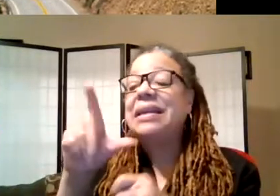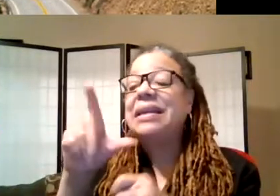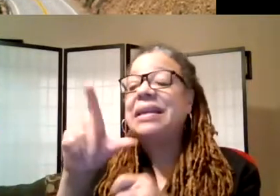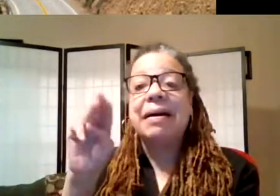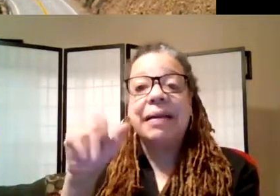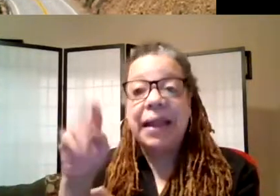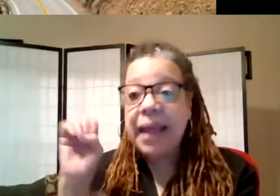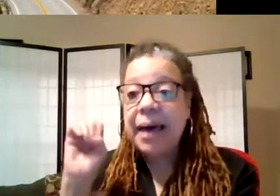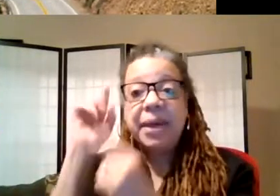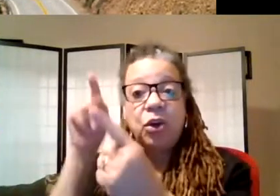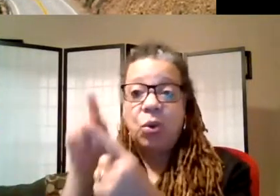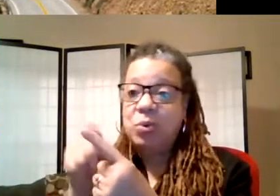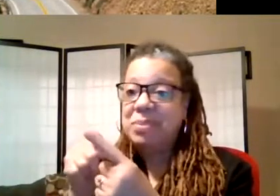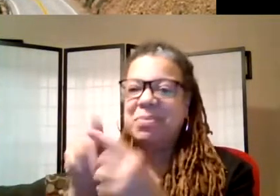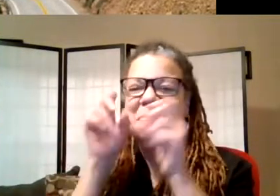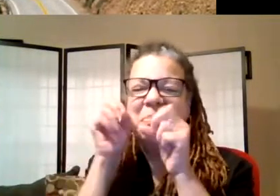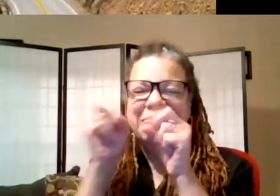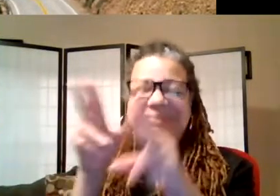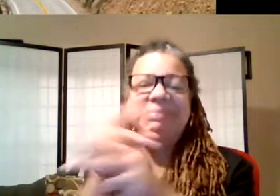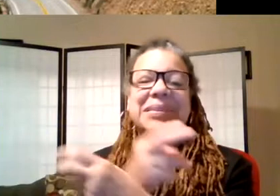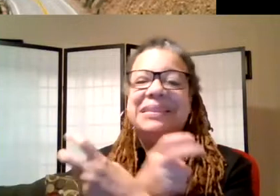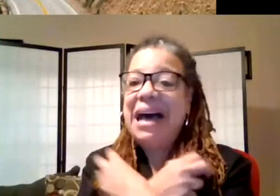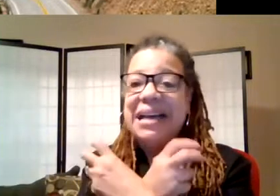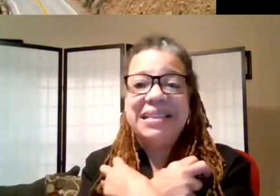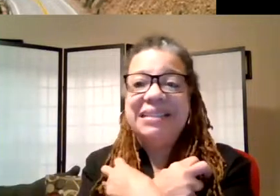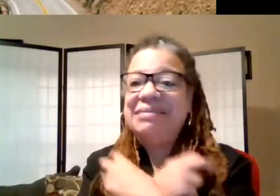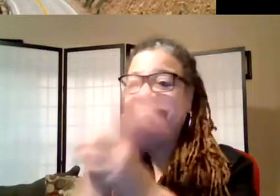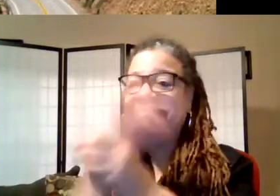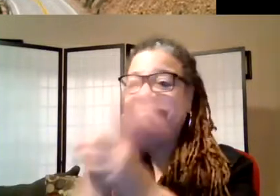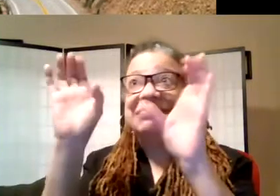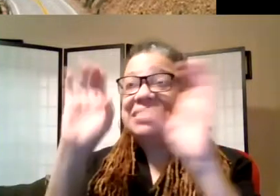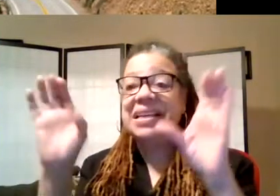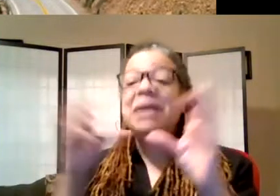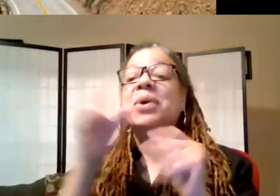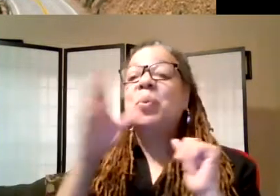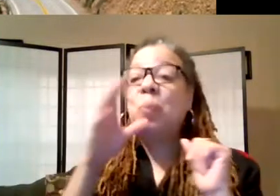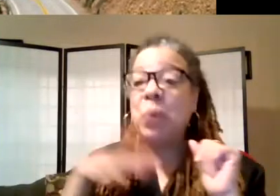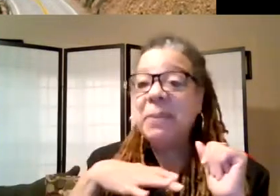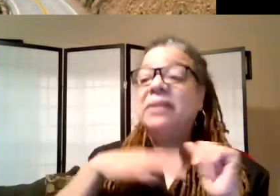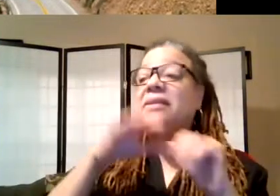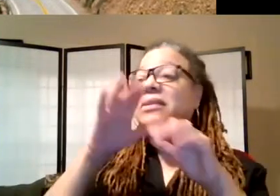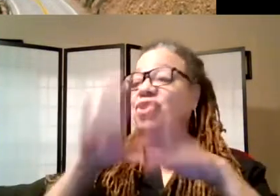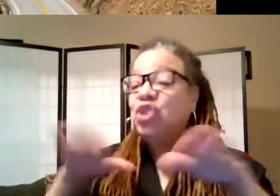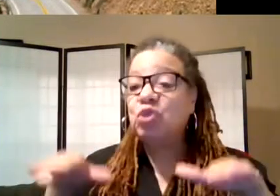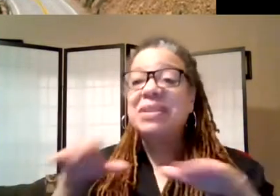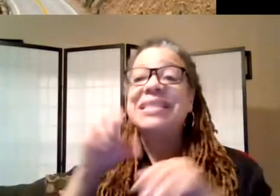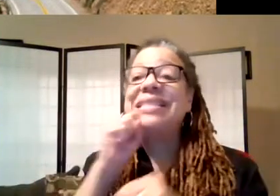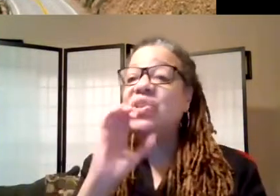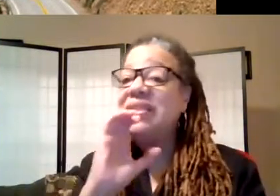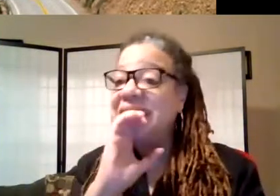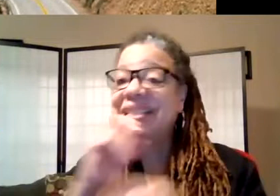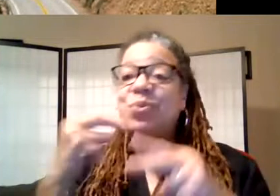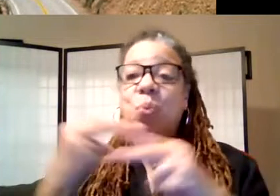breathes some of the most toxic air in the world, the hazards of which are disproportionately shouldered by women, children, seniors, and low-income communities. Hosting a third